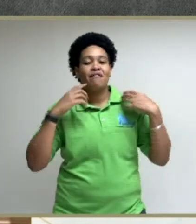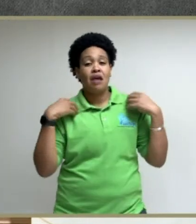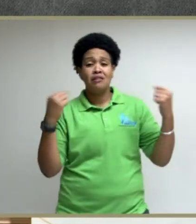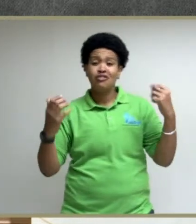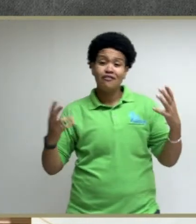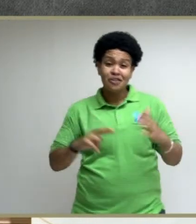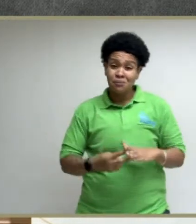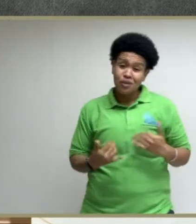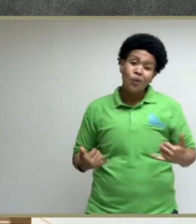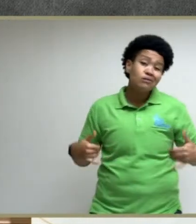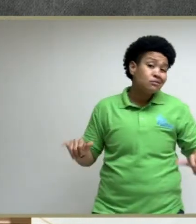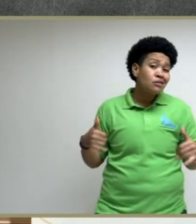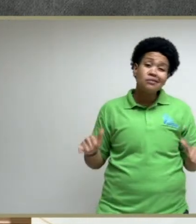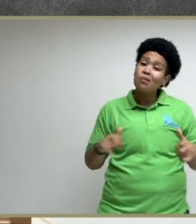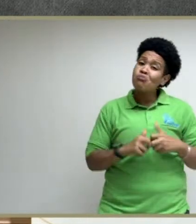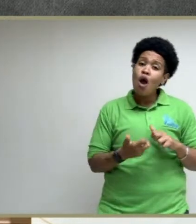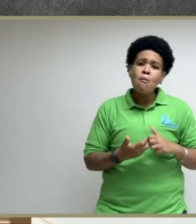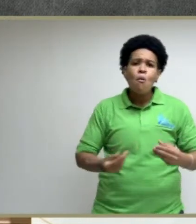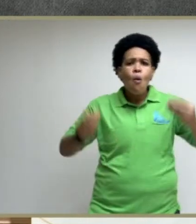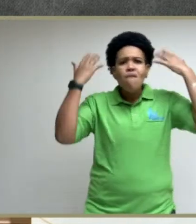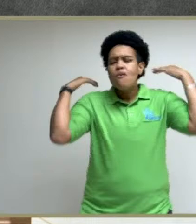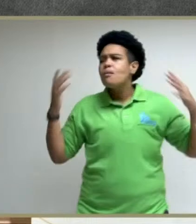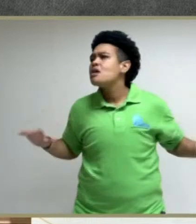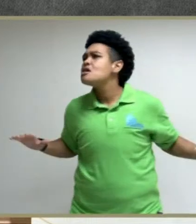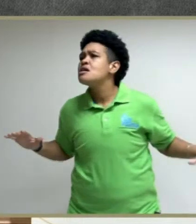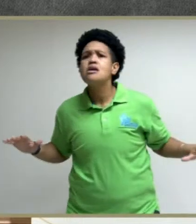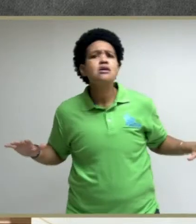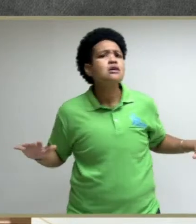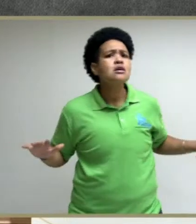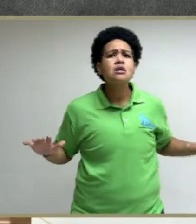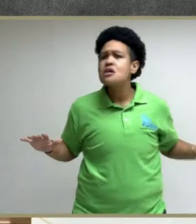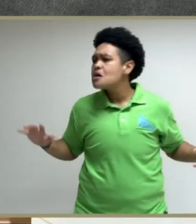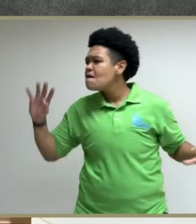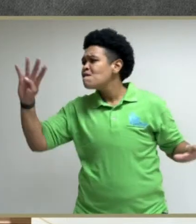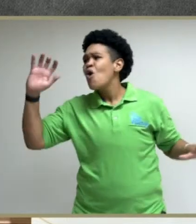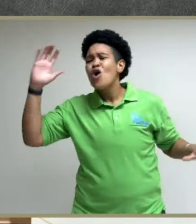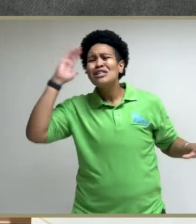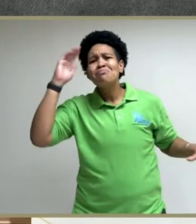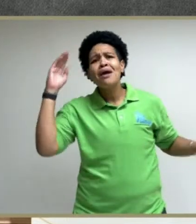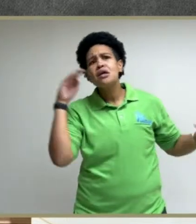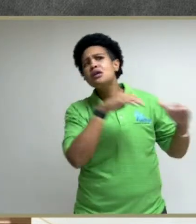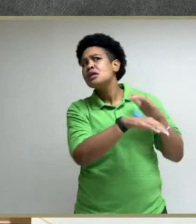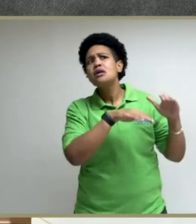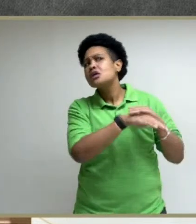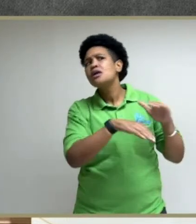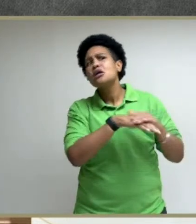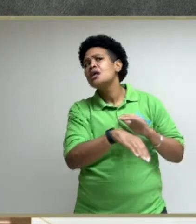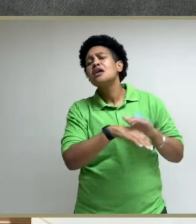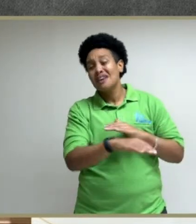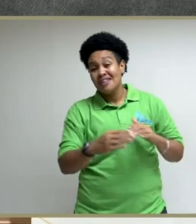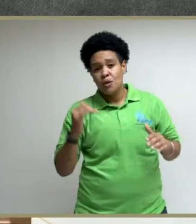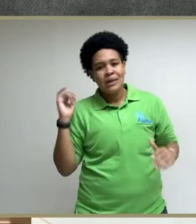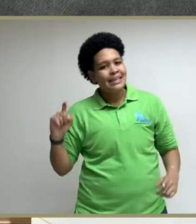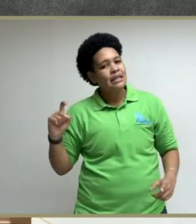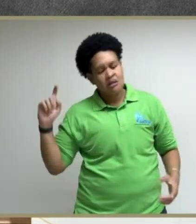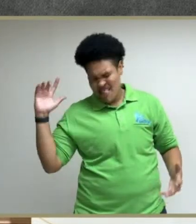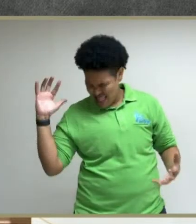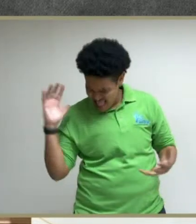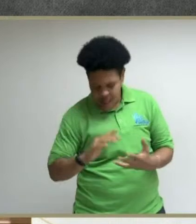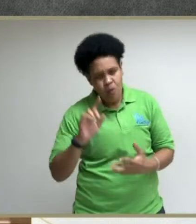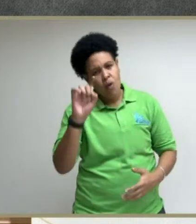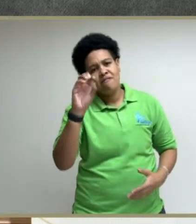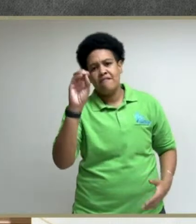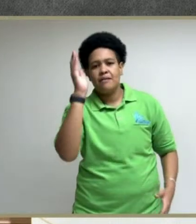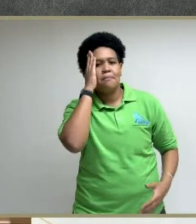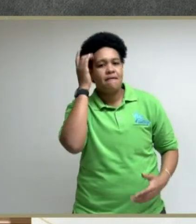go in terms of moving from just under 400 beds occupied to 150 beds occupied for COVID.